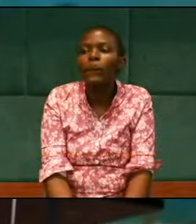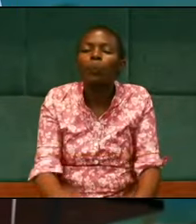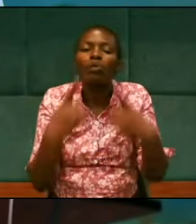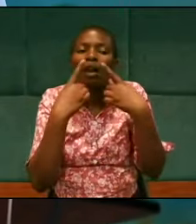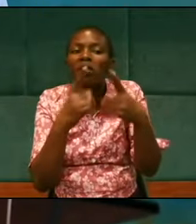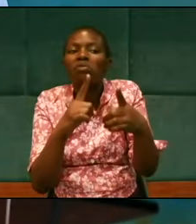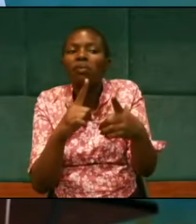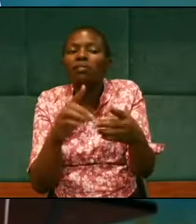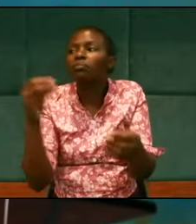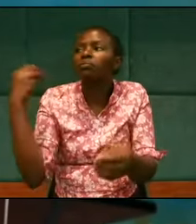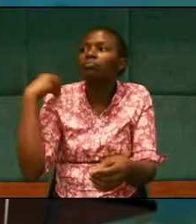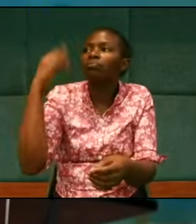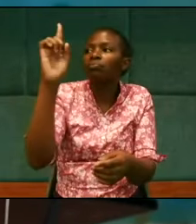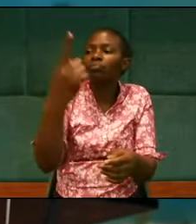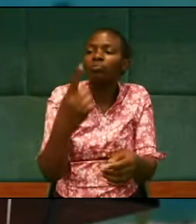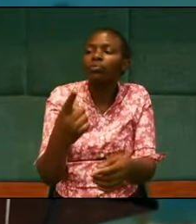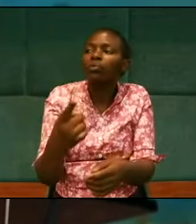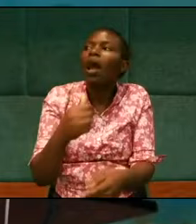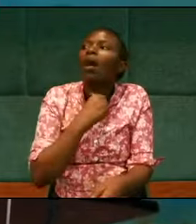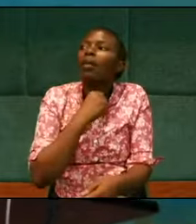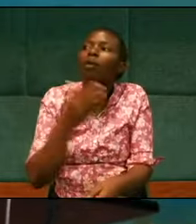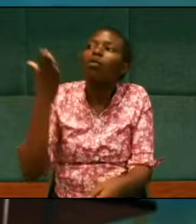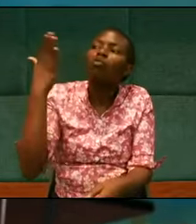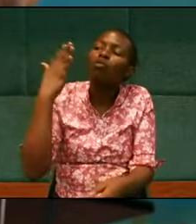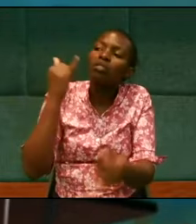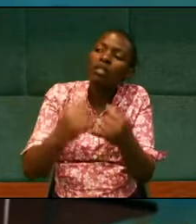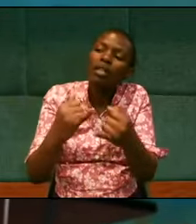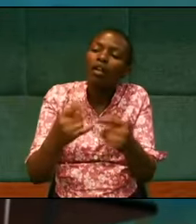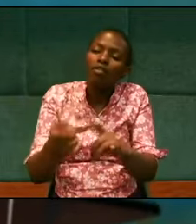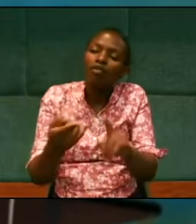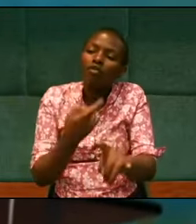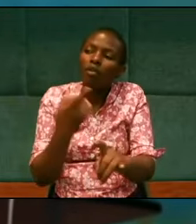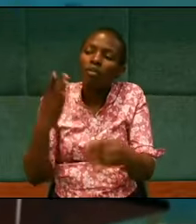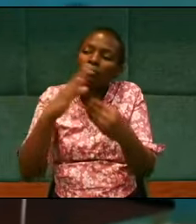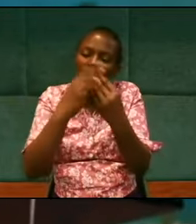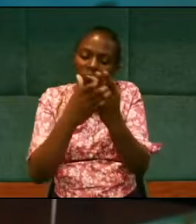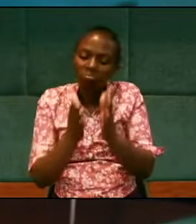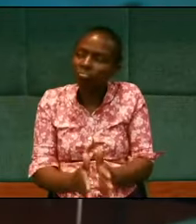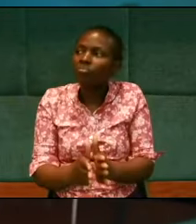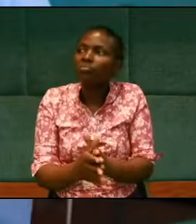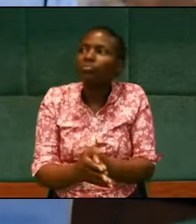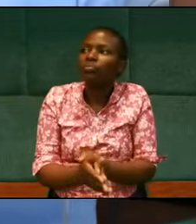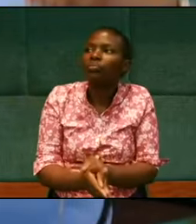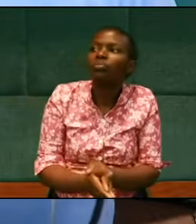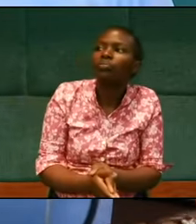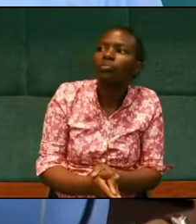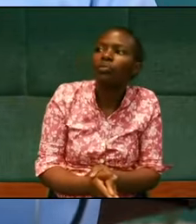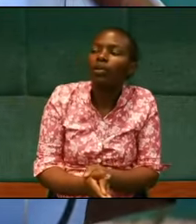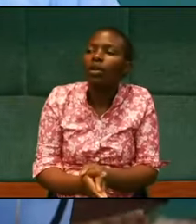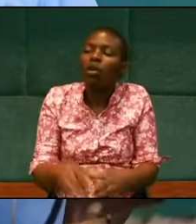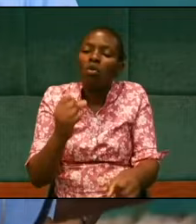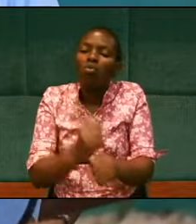Announcement number one. Adam was clear from his creator, his purpose of existence before